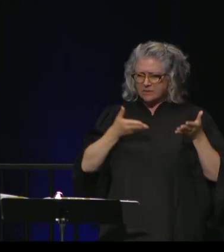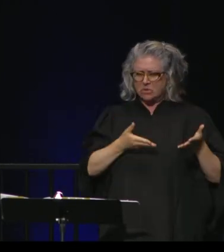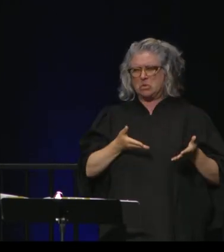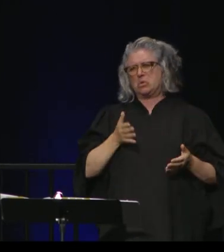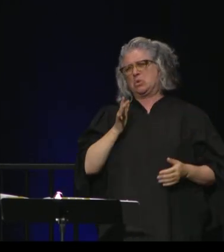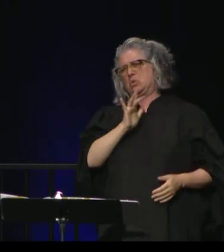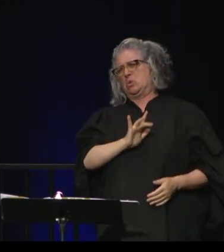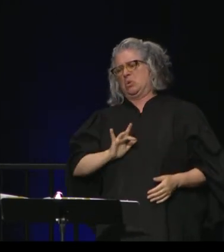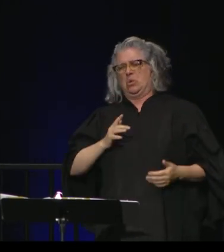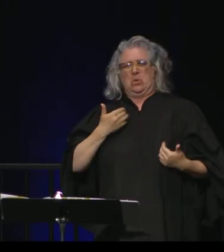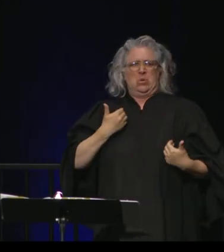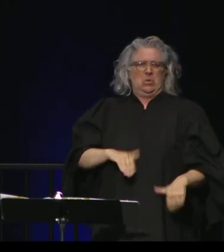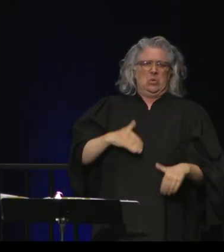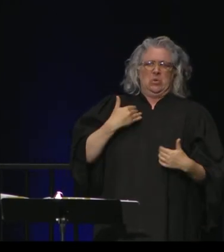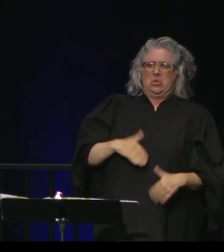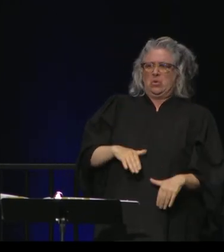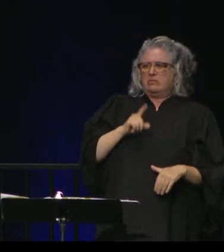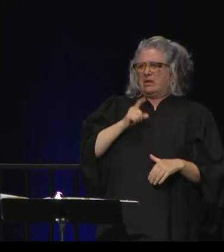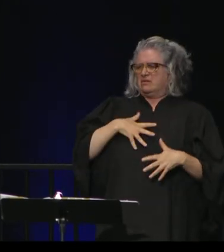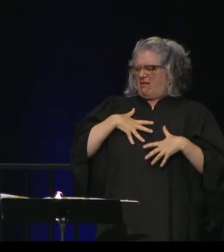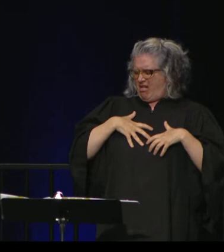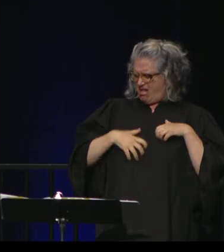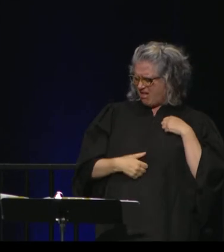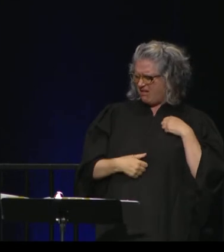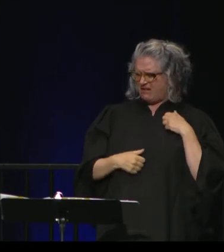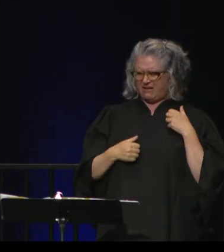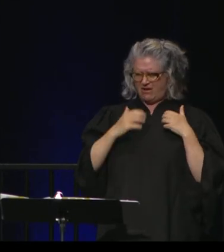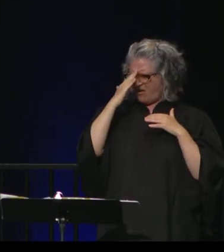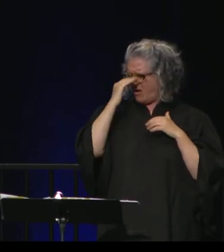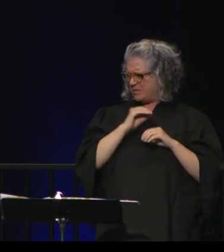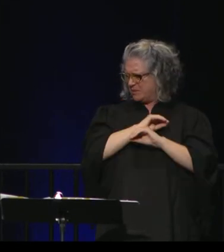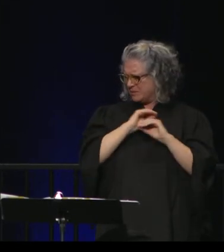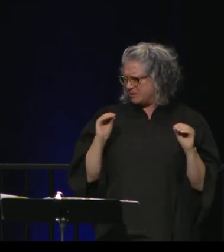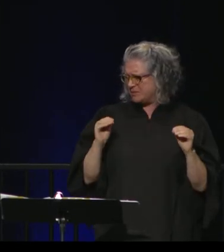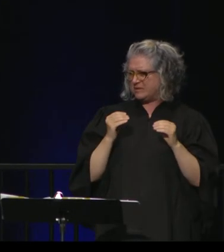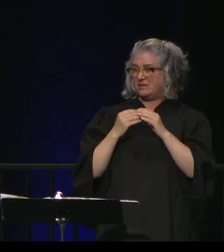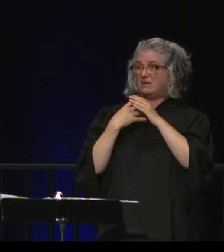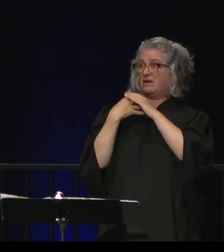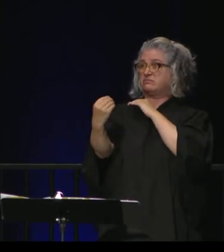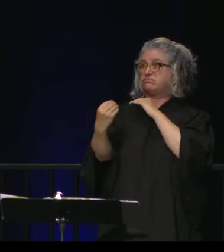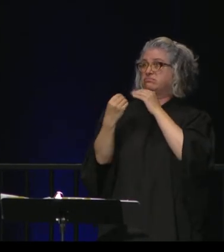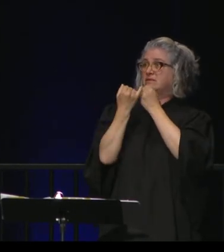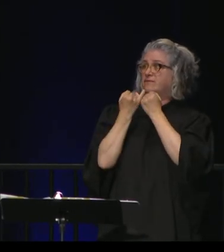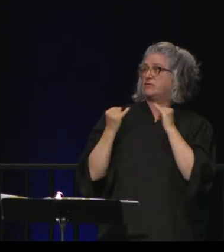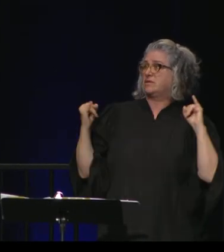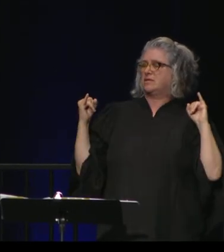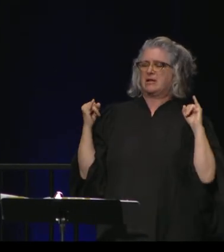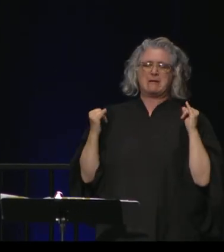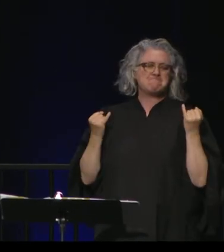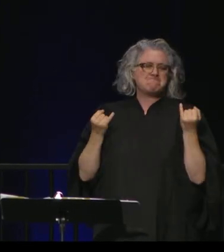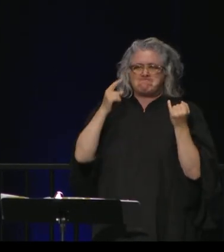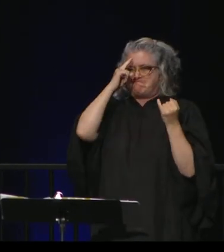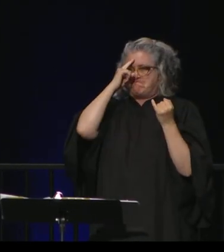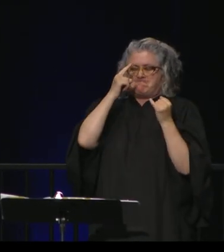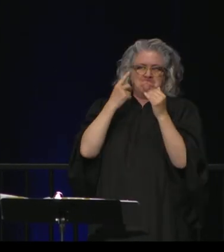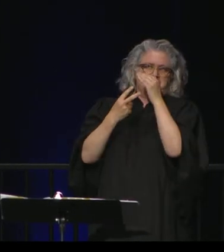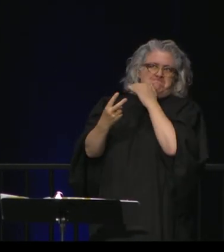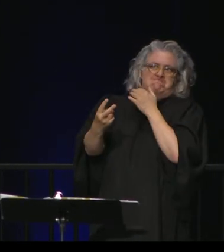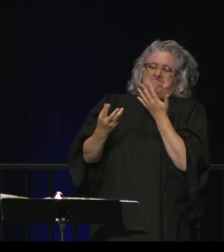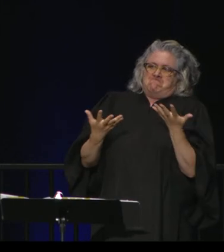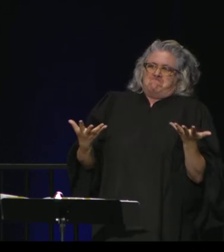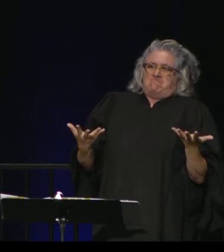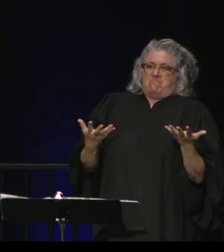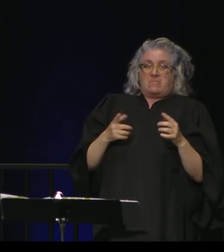have despaired that he had no hope of freedom. Yet, like the poet,